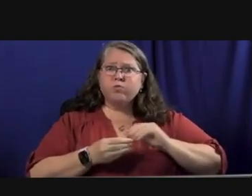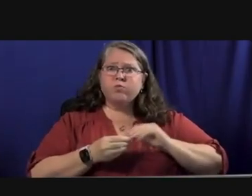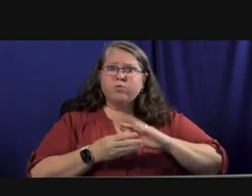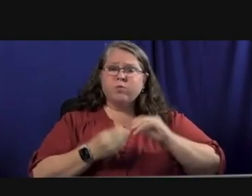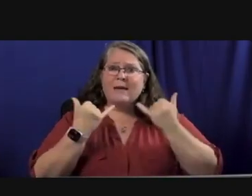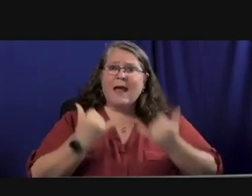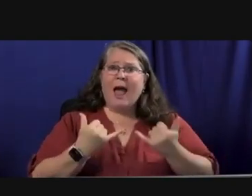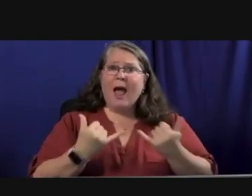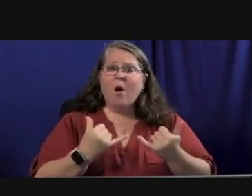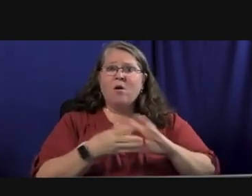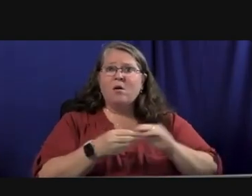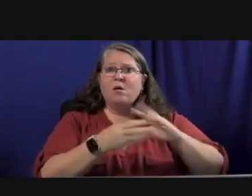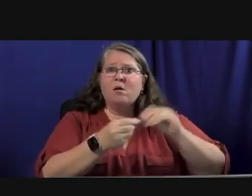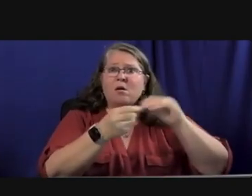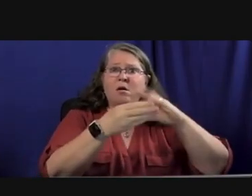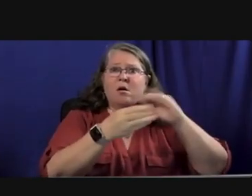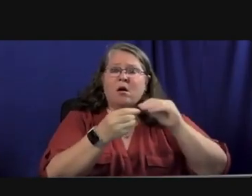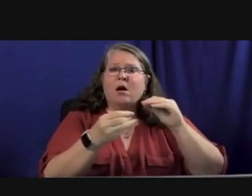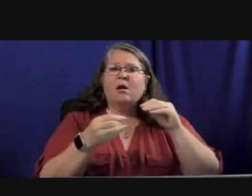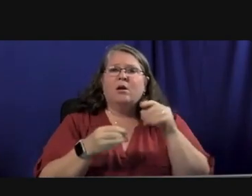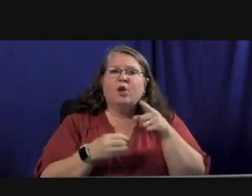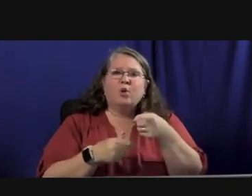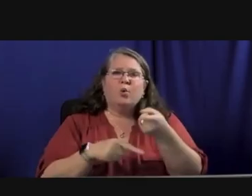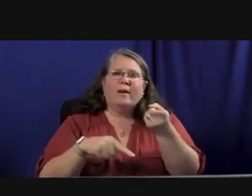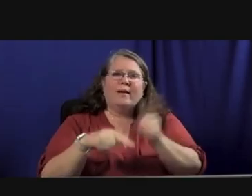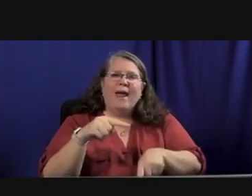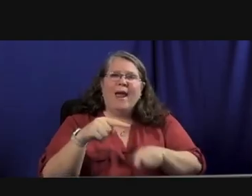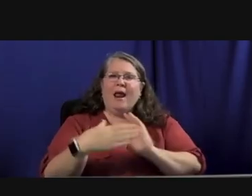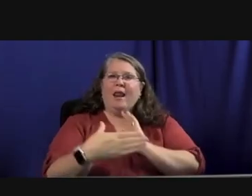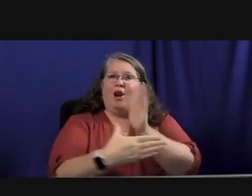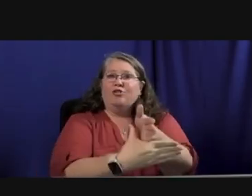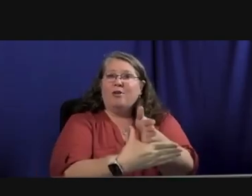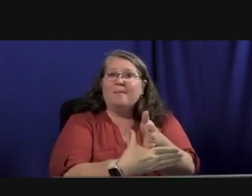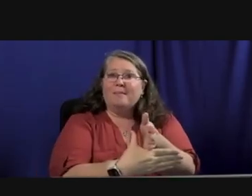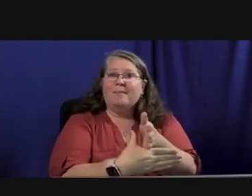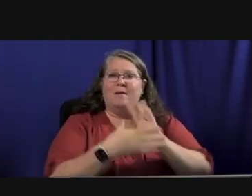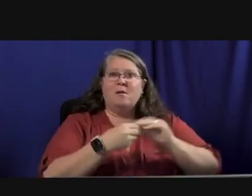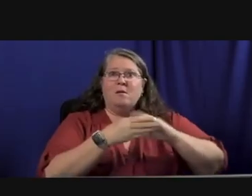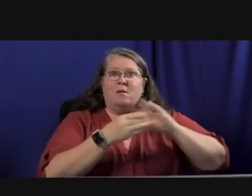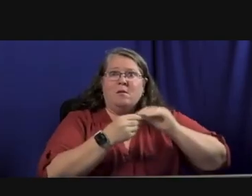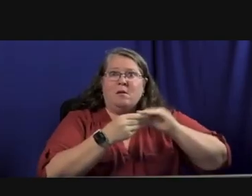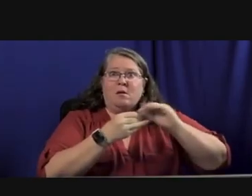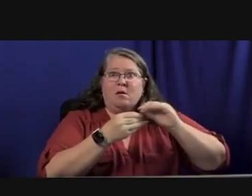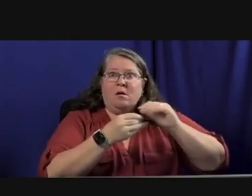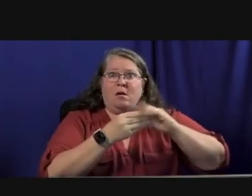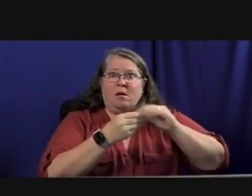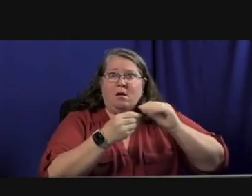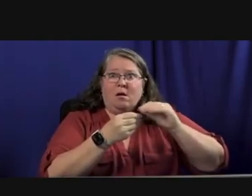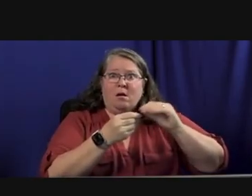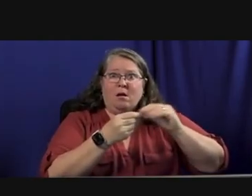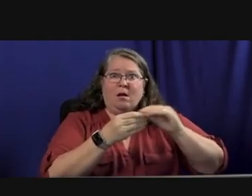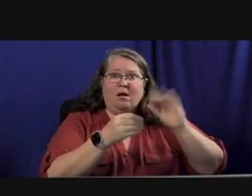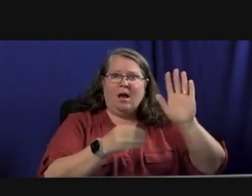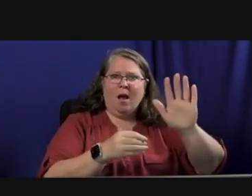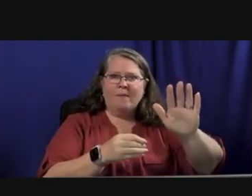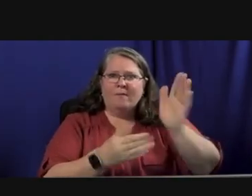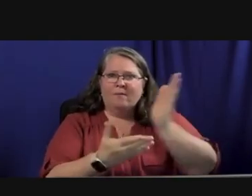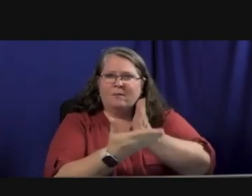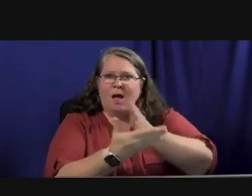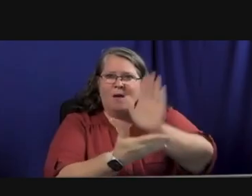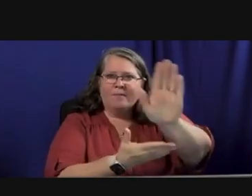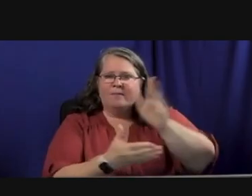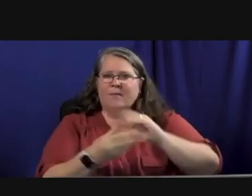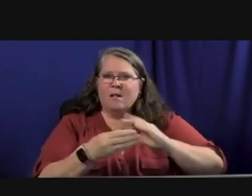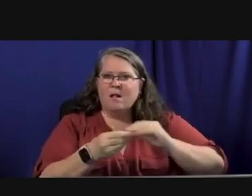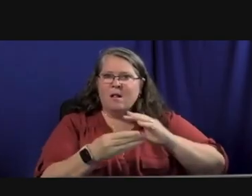So do they have to say things right away? That means you can't interrupt that process.